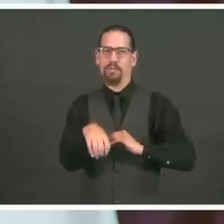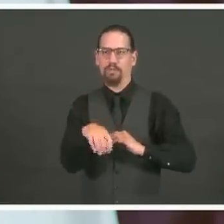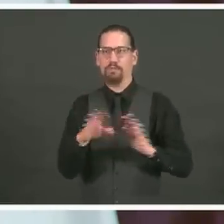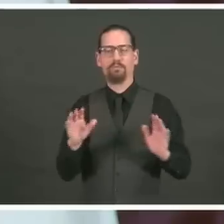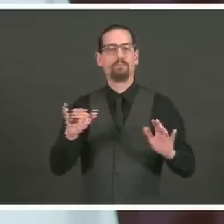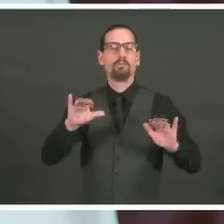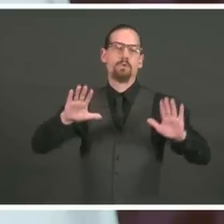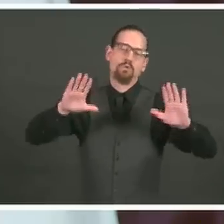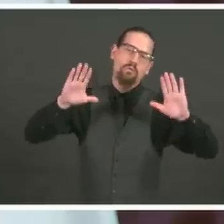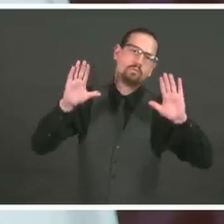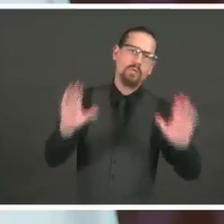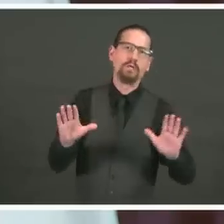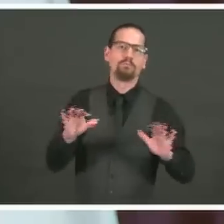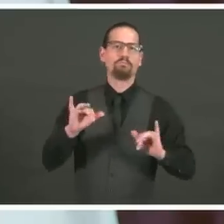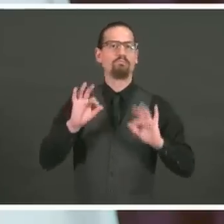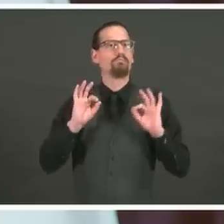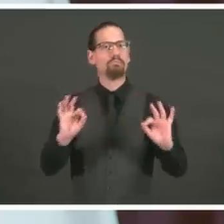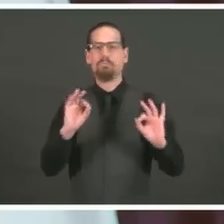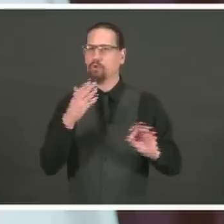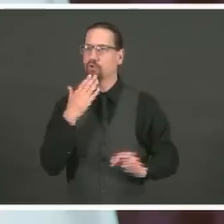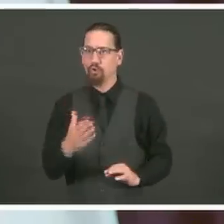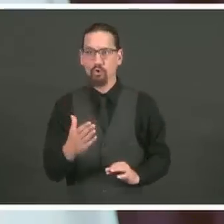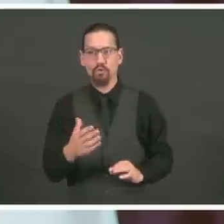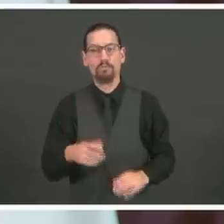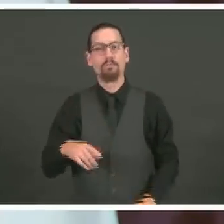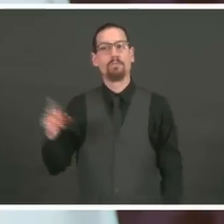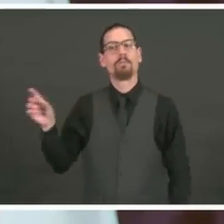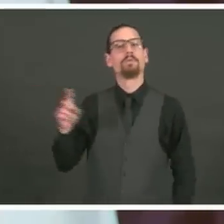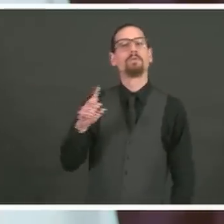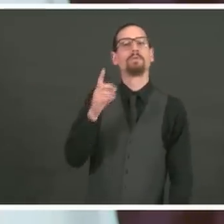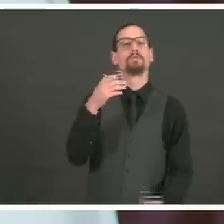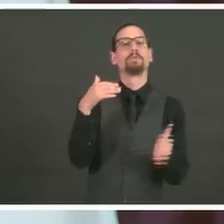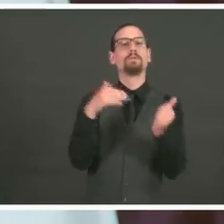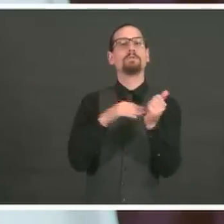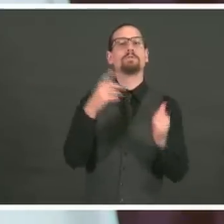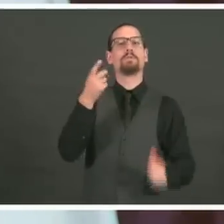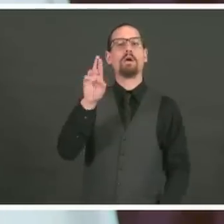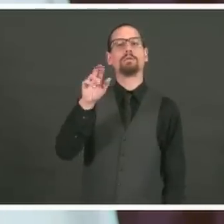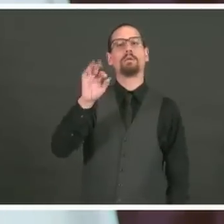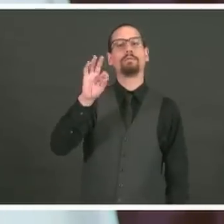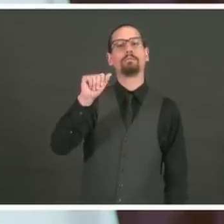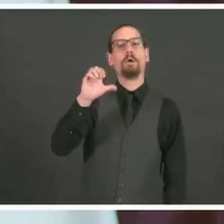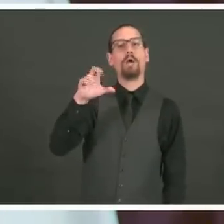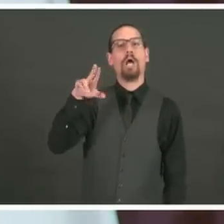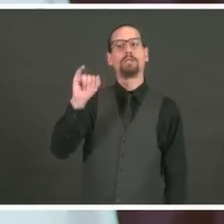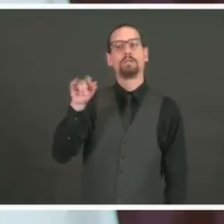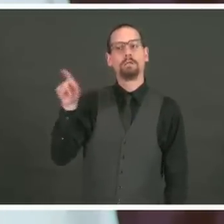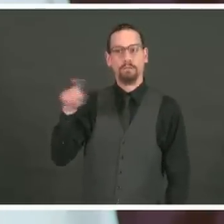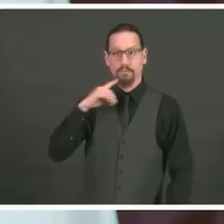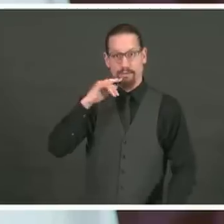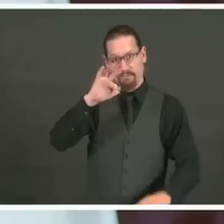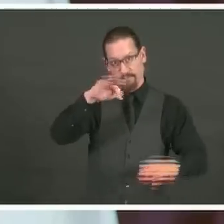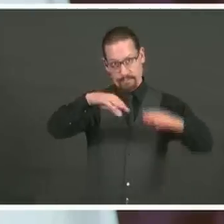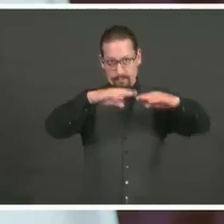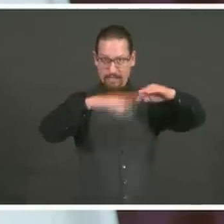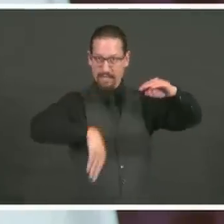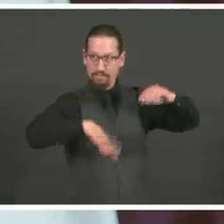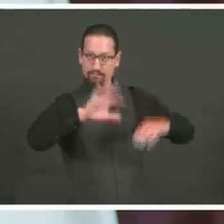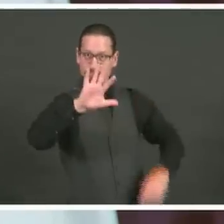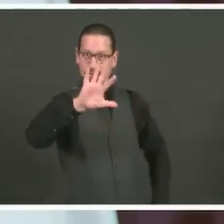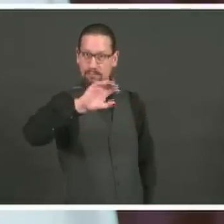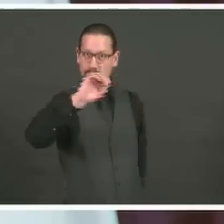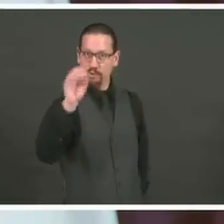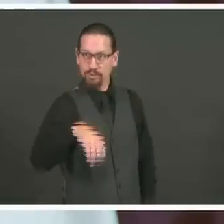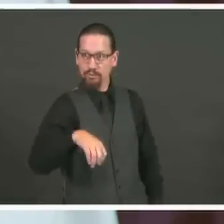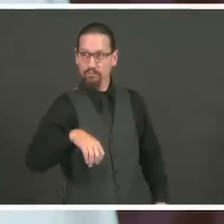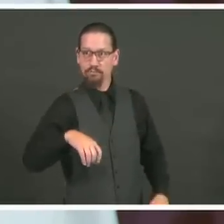Fauci last week says 5%, you want to be below 5%. We're consistently below 3%. And